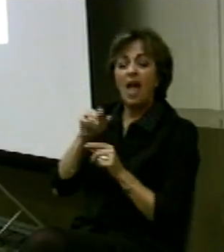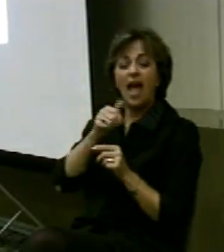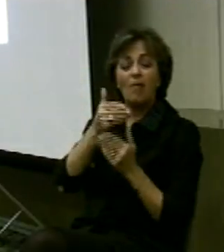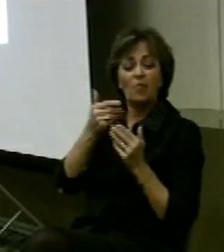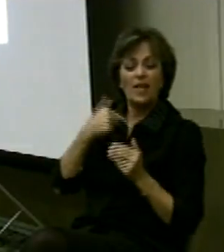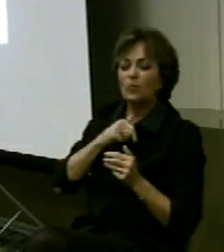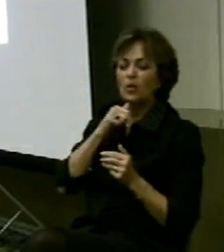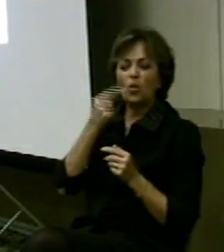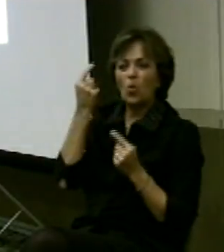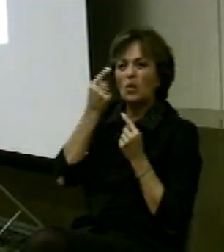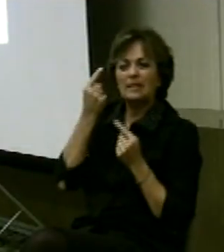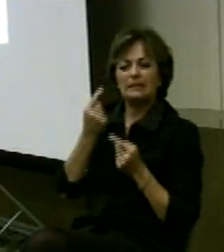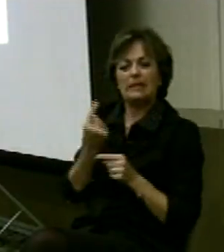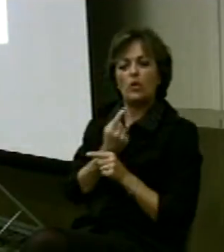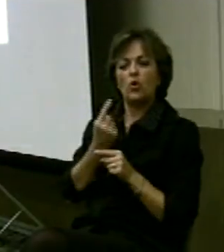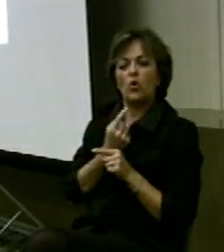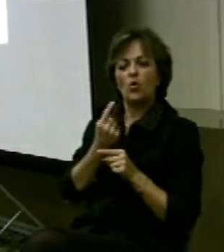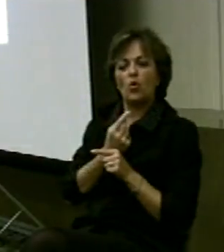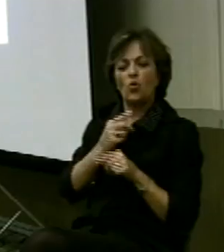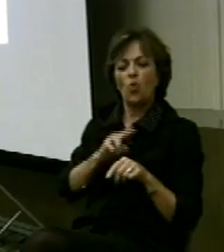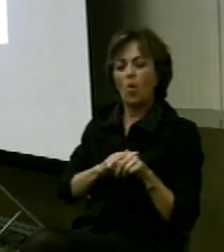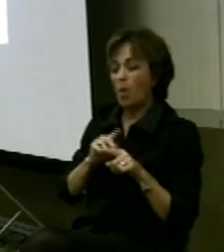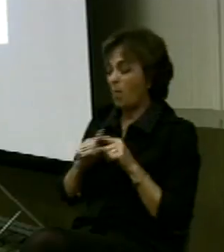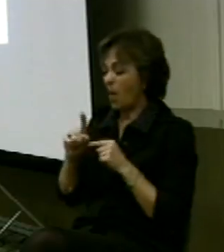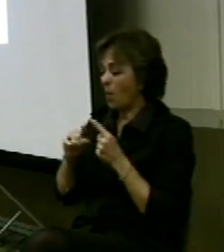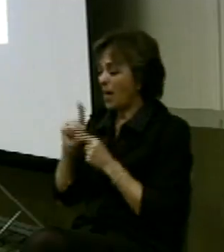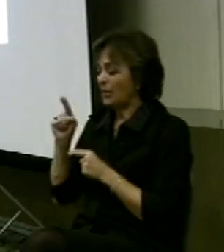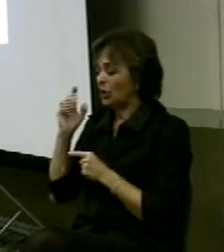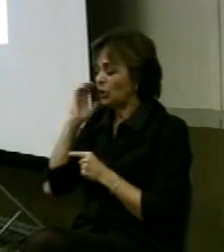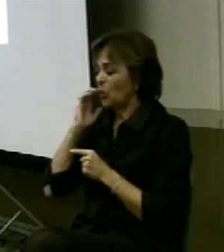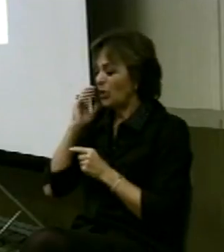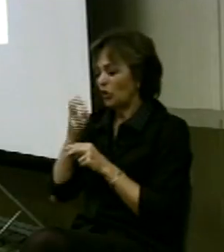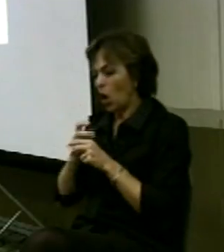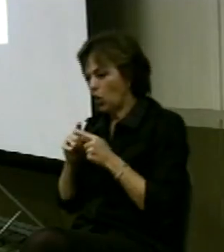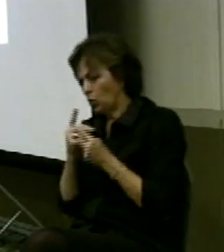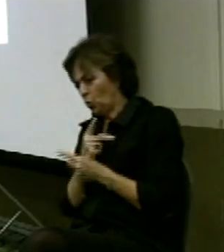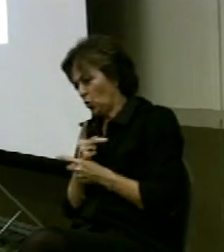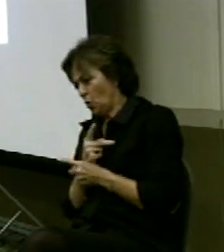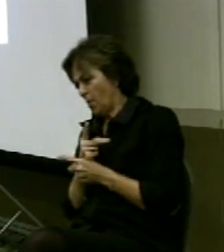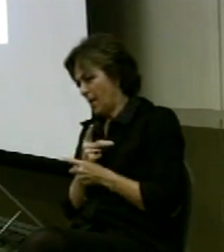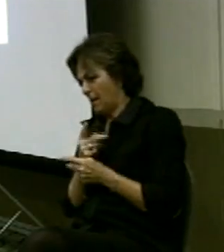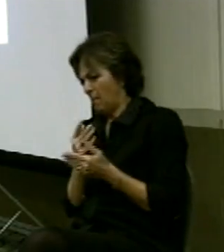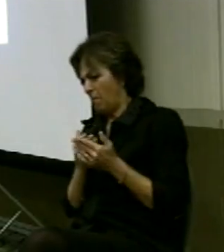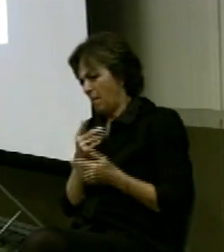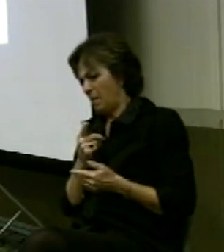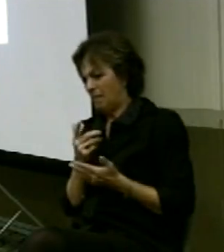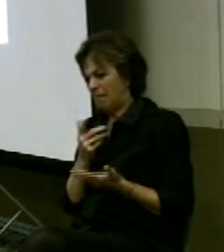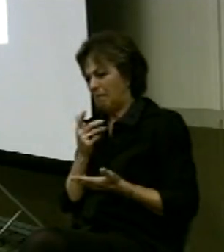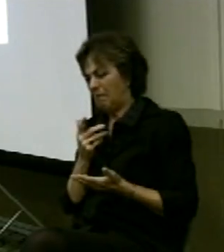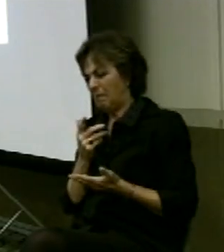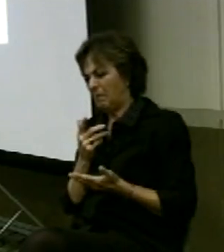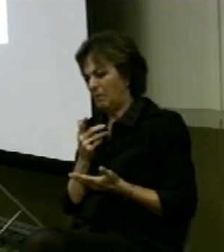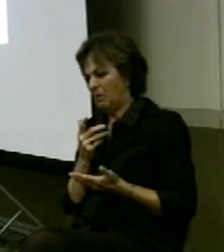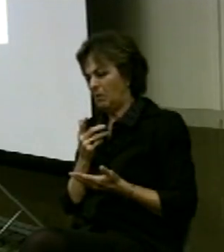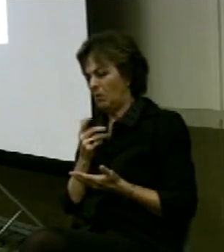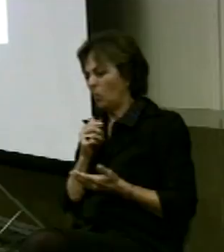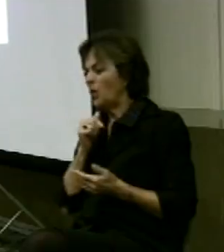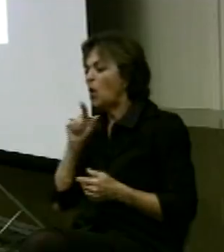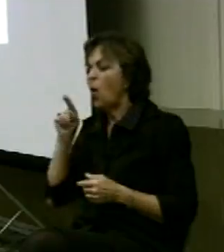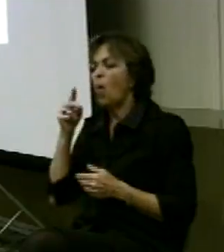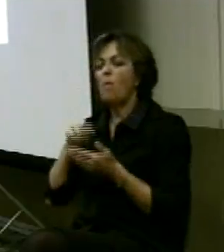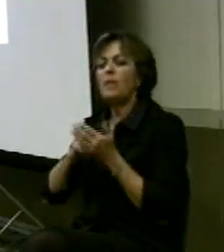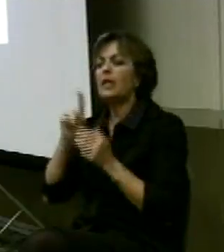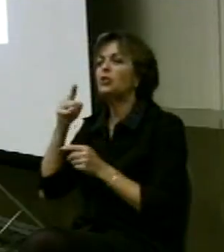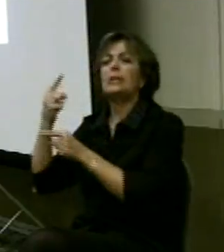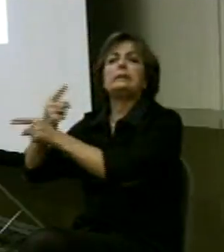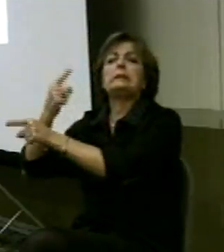when it's just scratching, it's a hard thing to determine. Well, maybe the mom thinks we don't just mean scratch. And